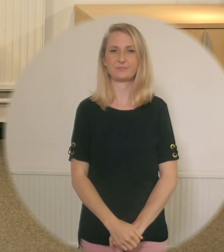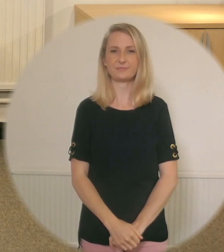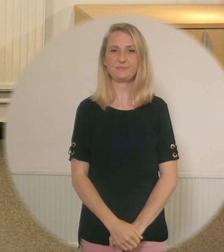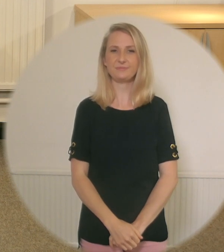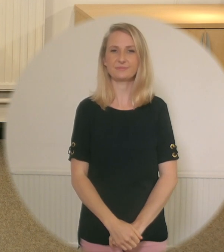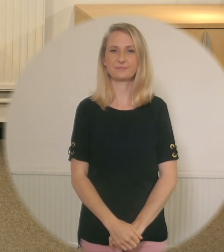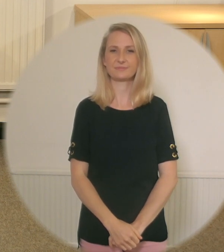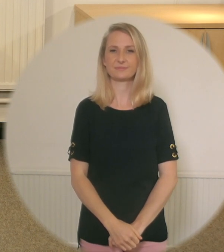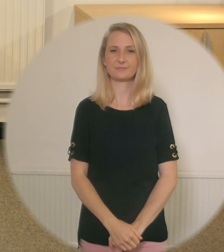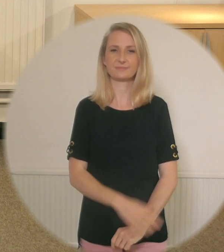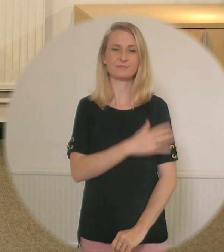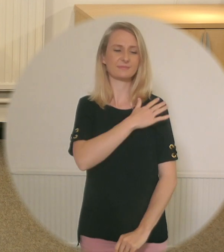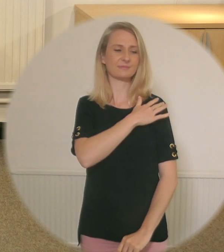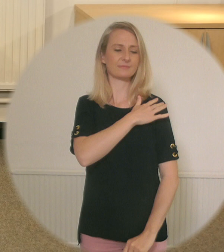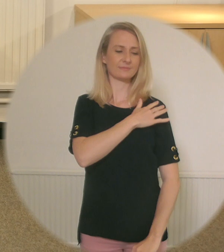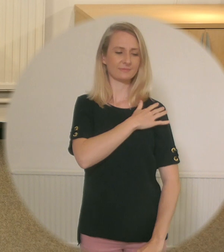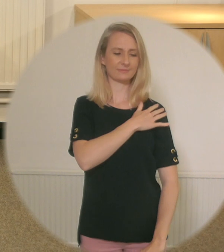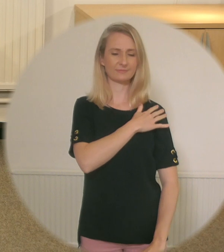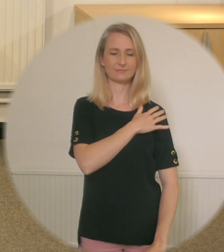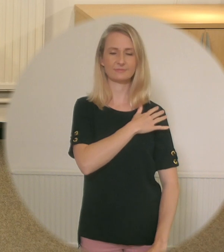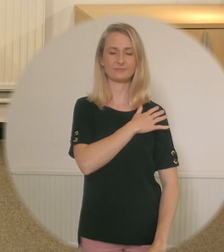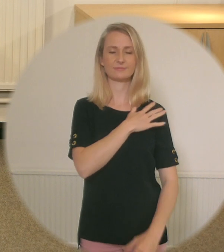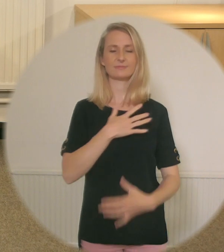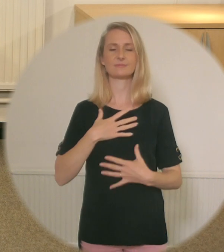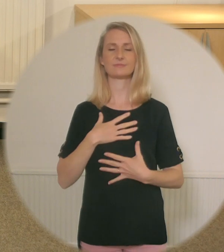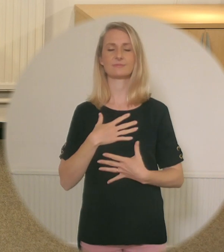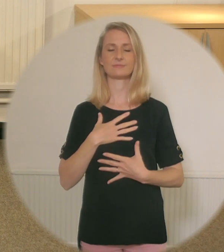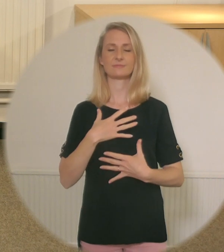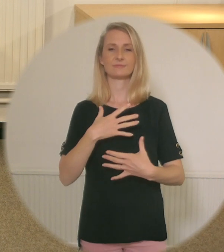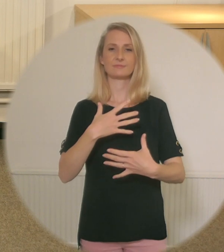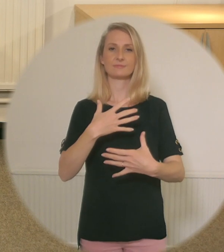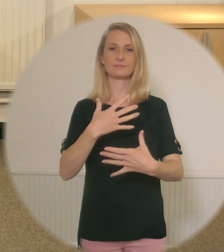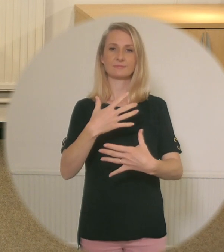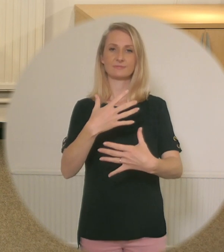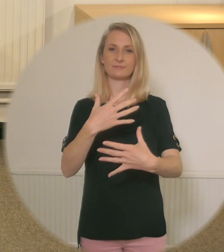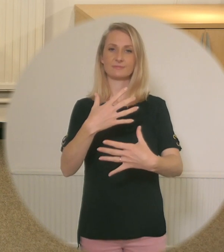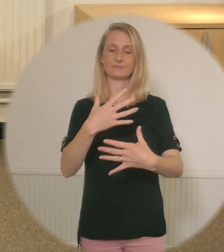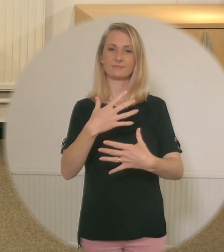And then let the left shoulder settle. Take a breath here.